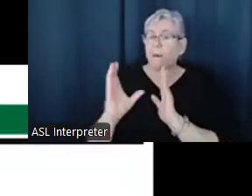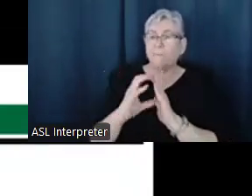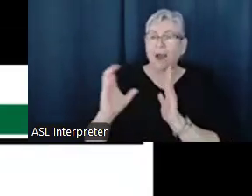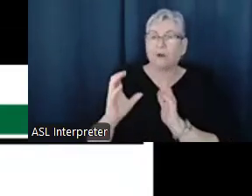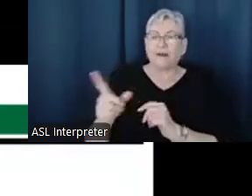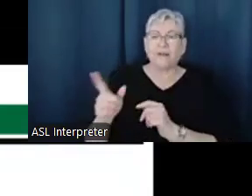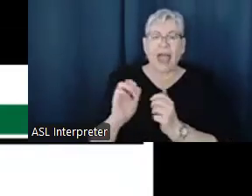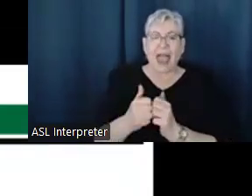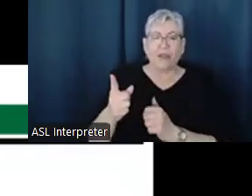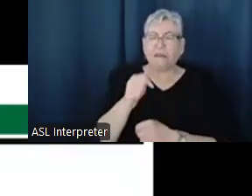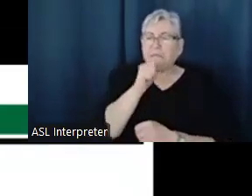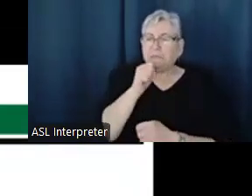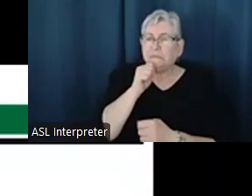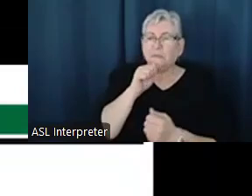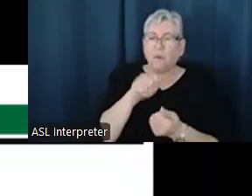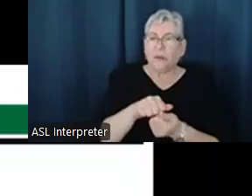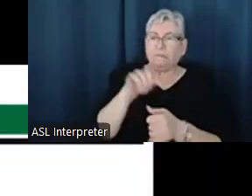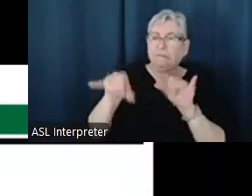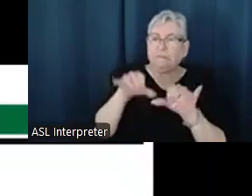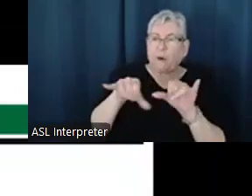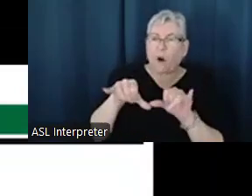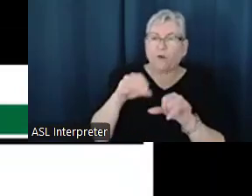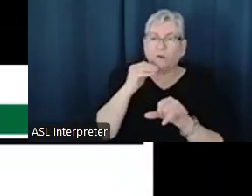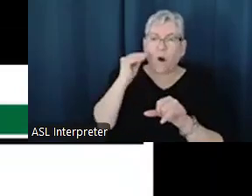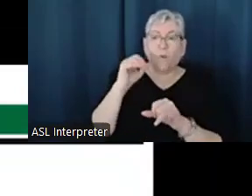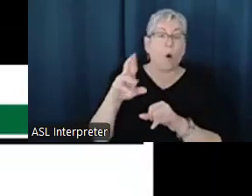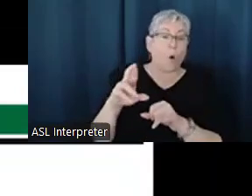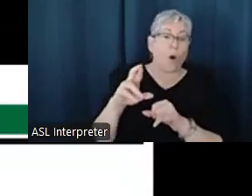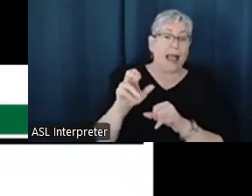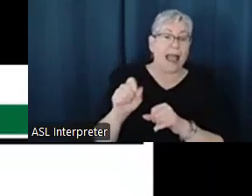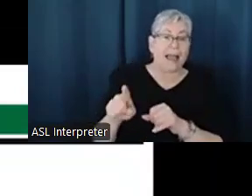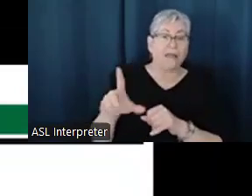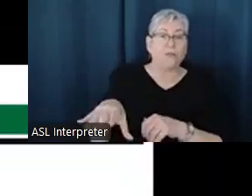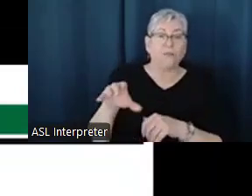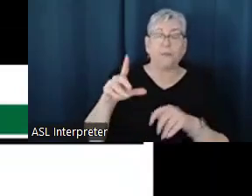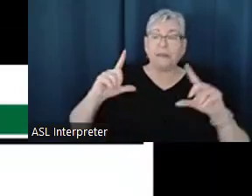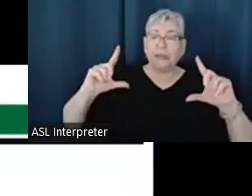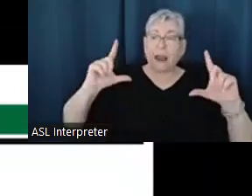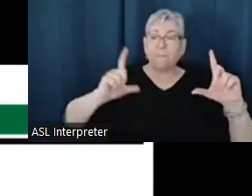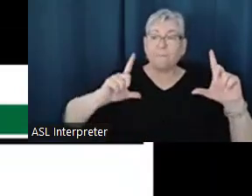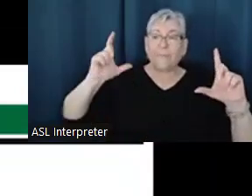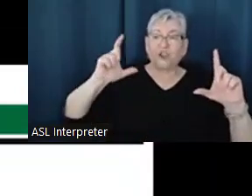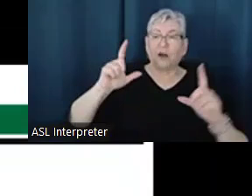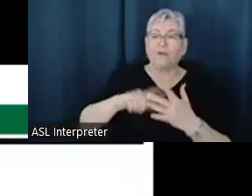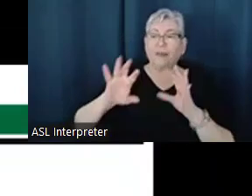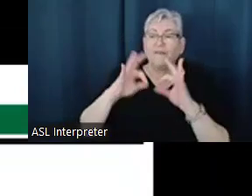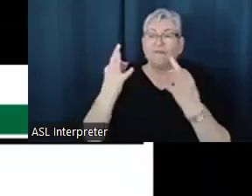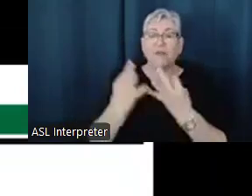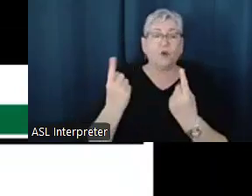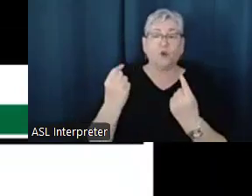with being in quarantine, or asking them to take a picture of what their family has been doing while they're